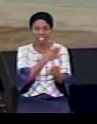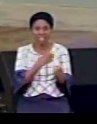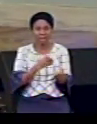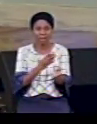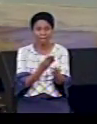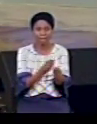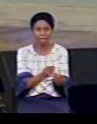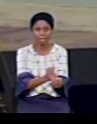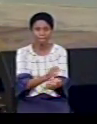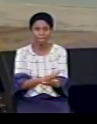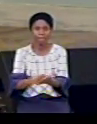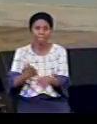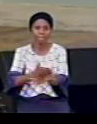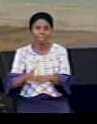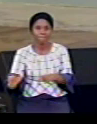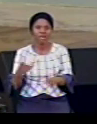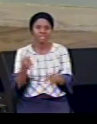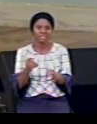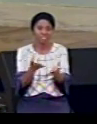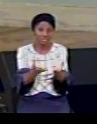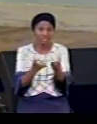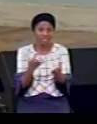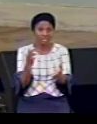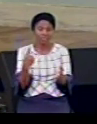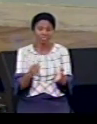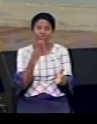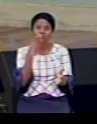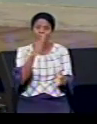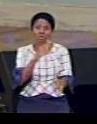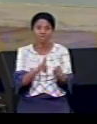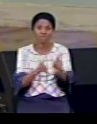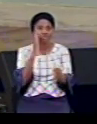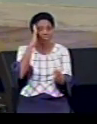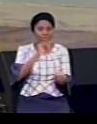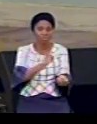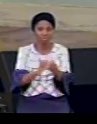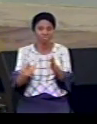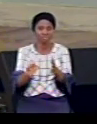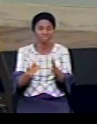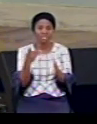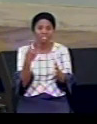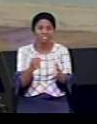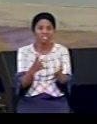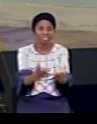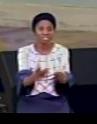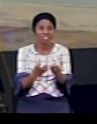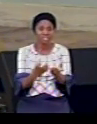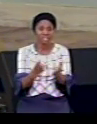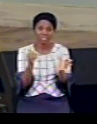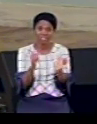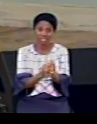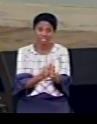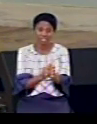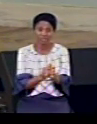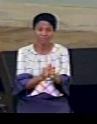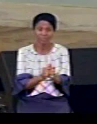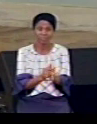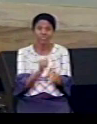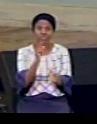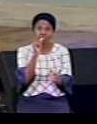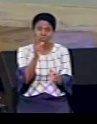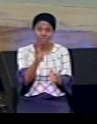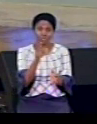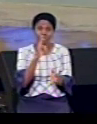of the wicked shall perish. the desire that you are